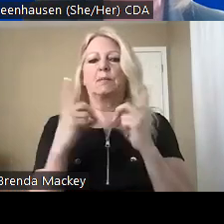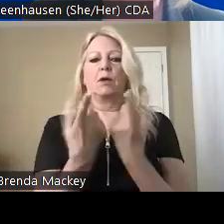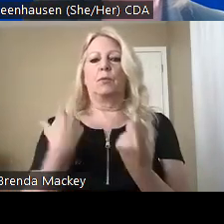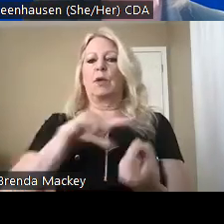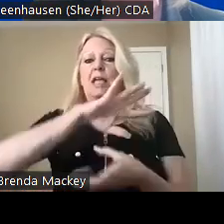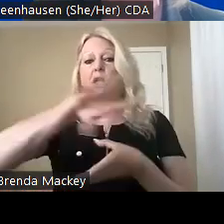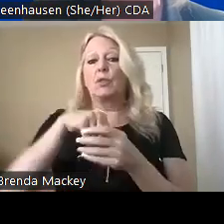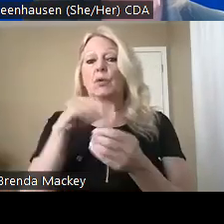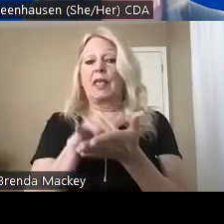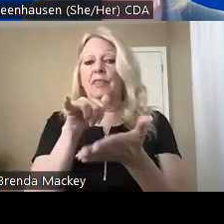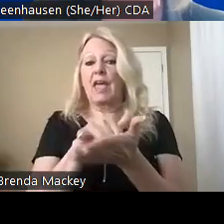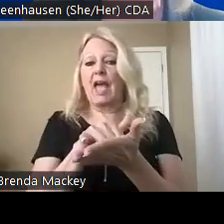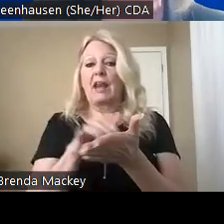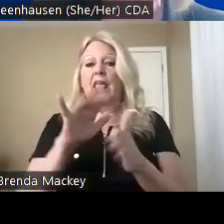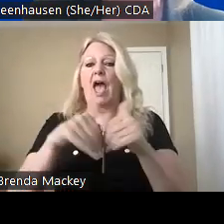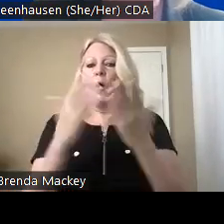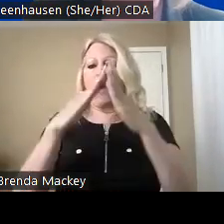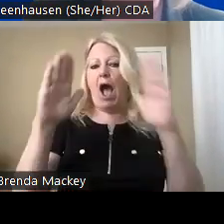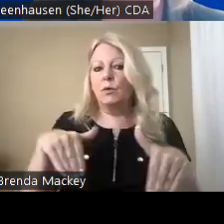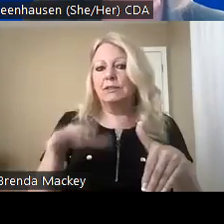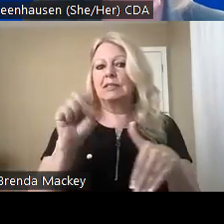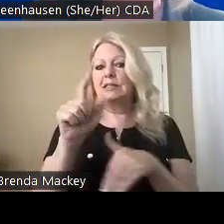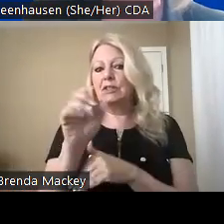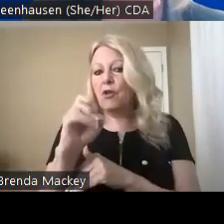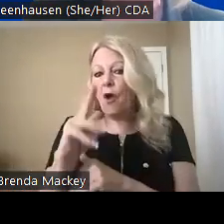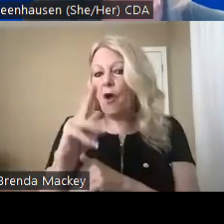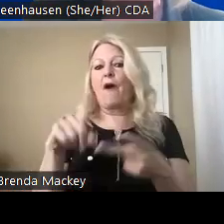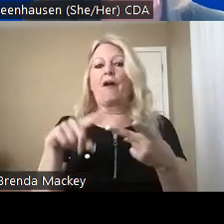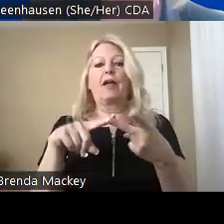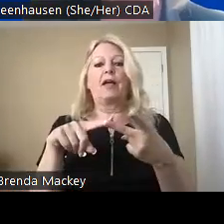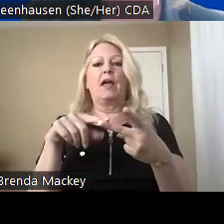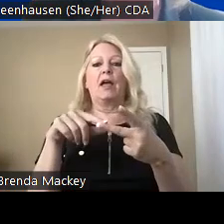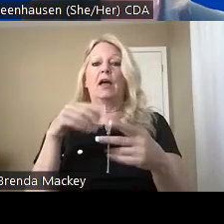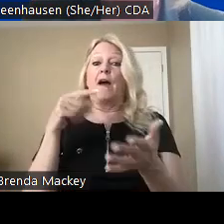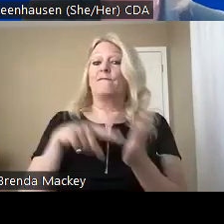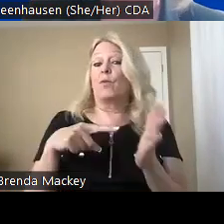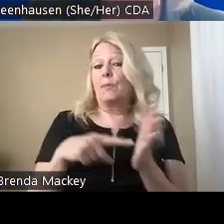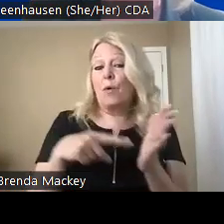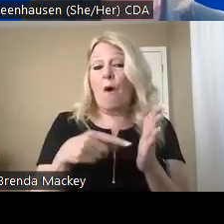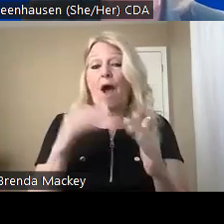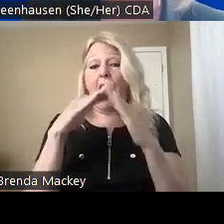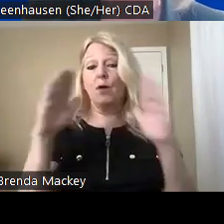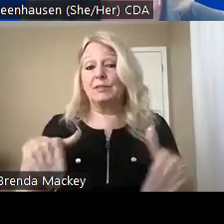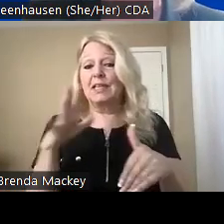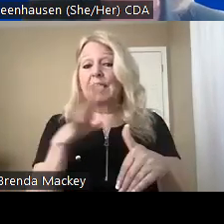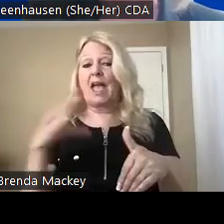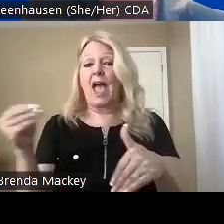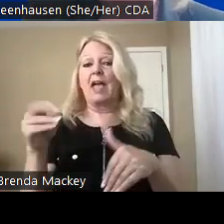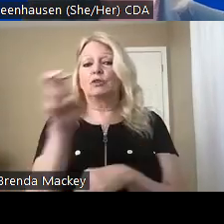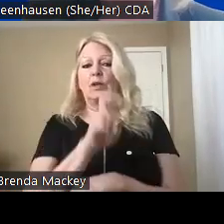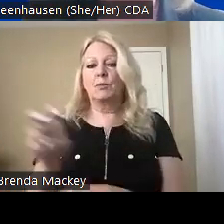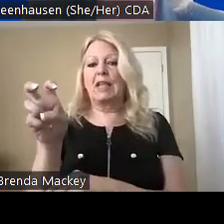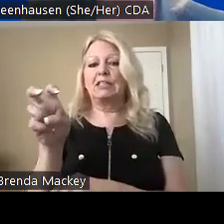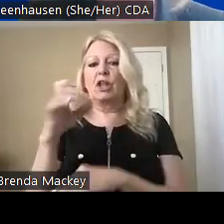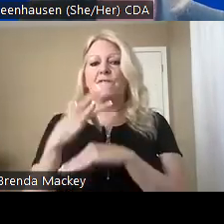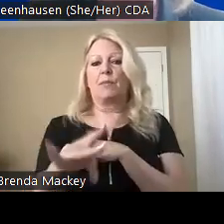that an analysis of housing stock, affordable, accessible housing, as well as transportation availability, because we recognize that